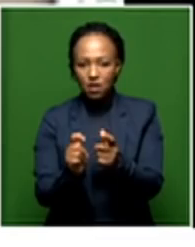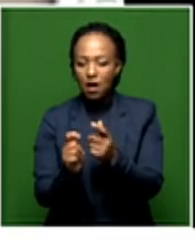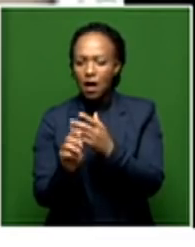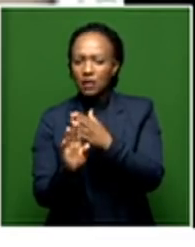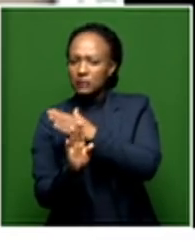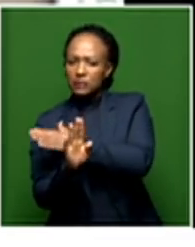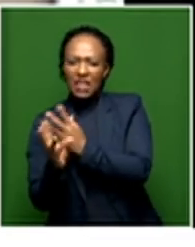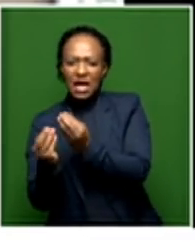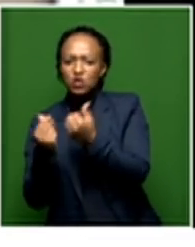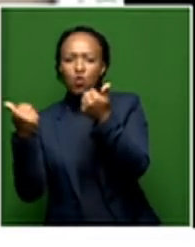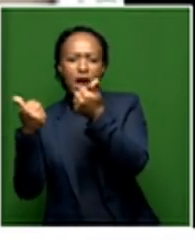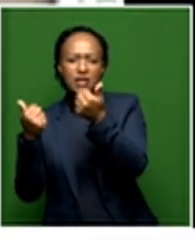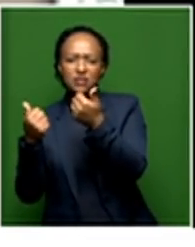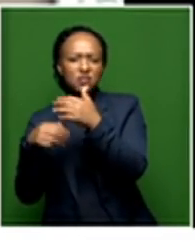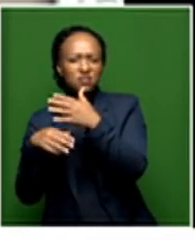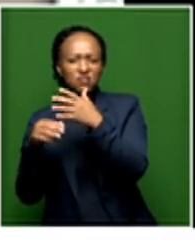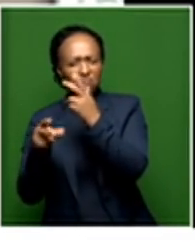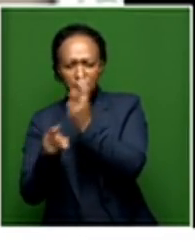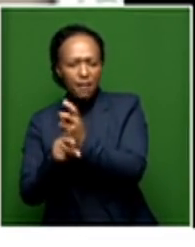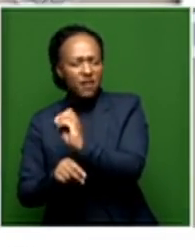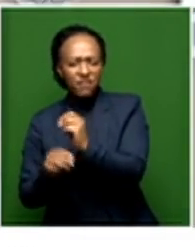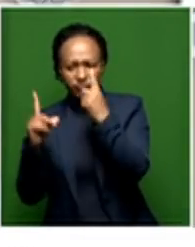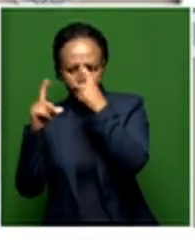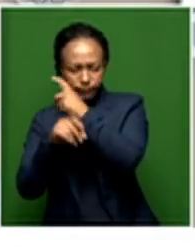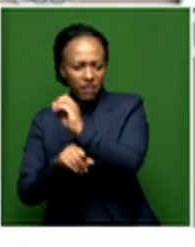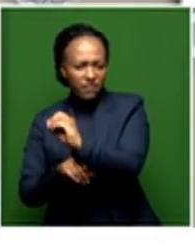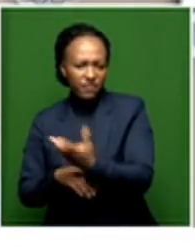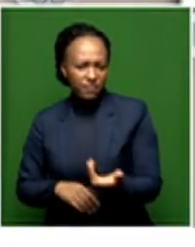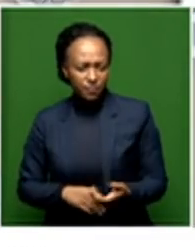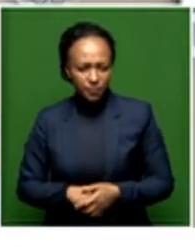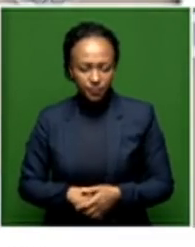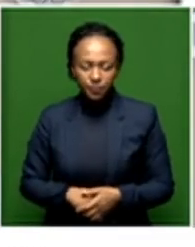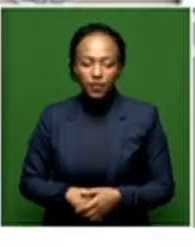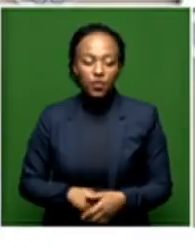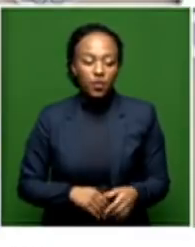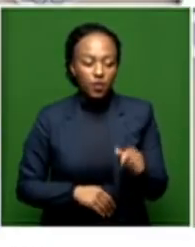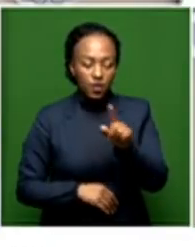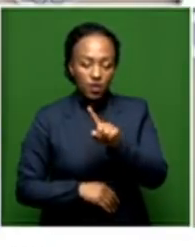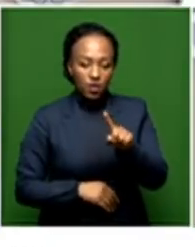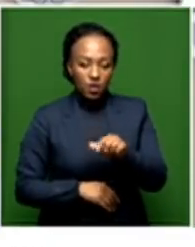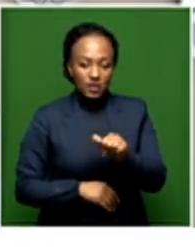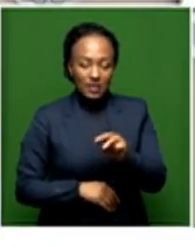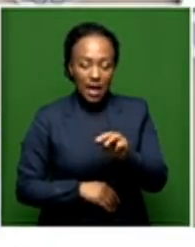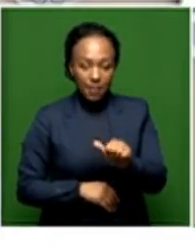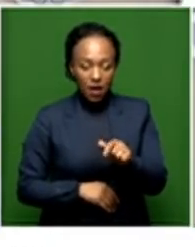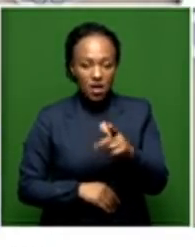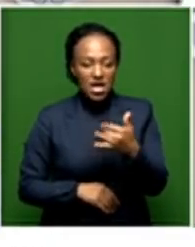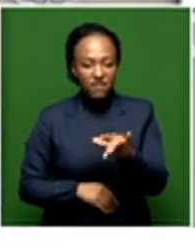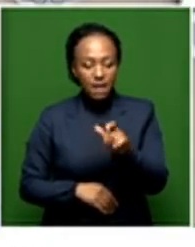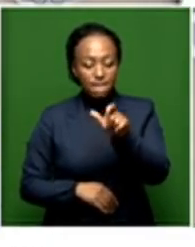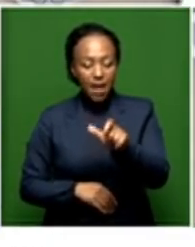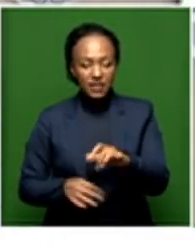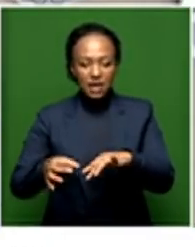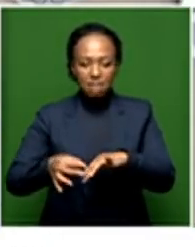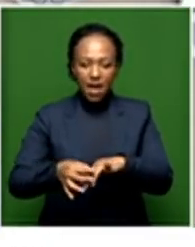are already complicated on the ground. Zama, if one goes through a customary marriage, is